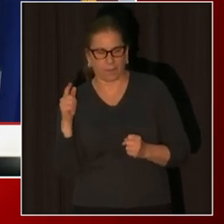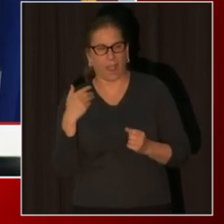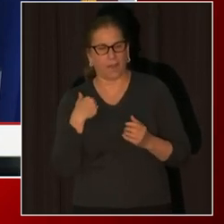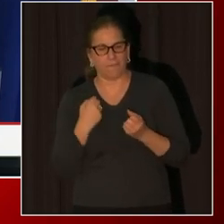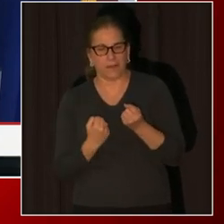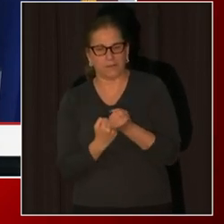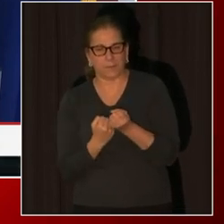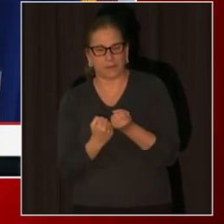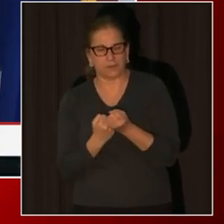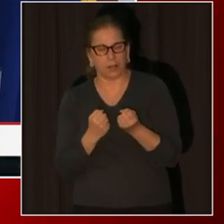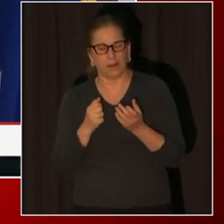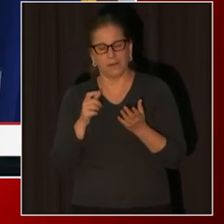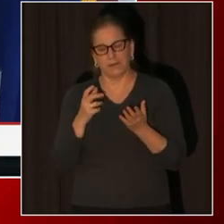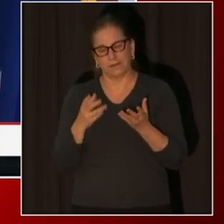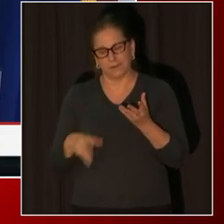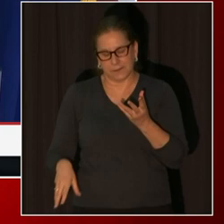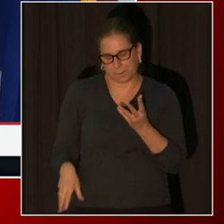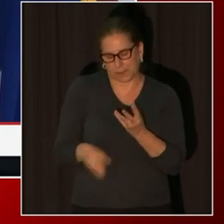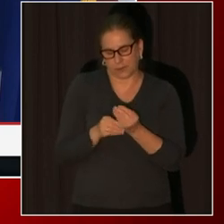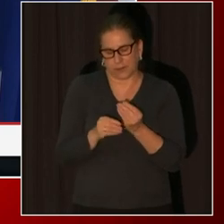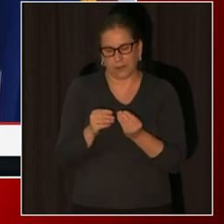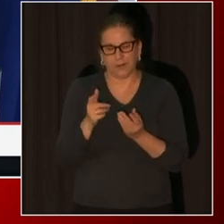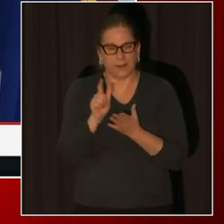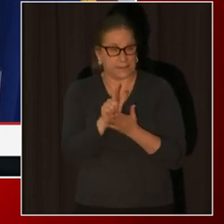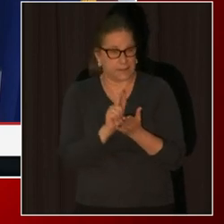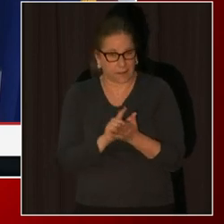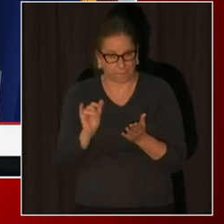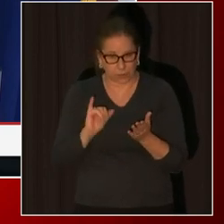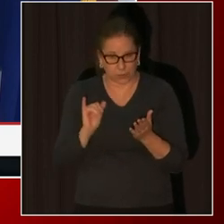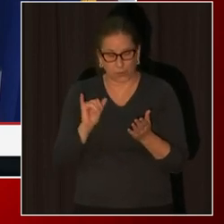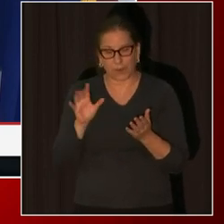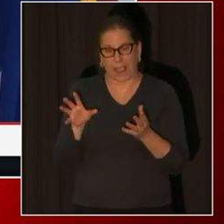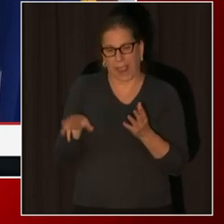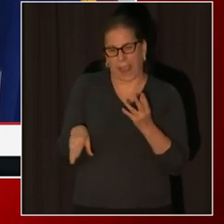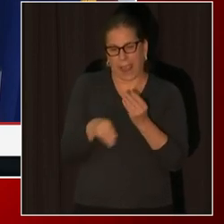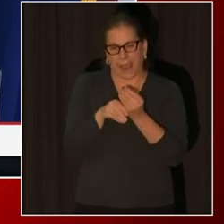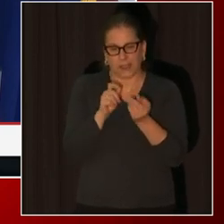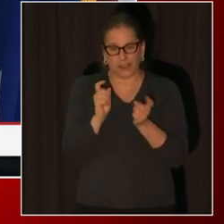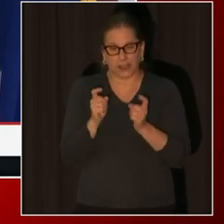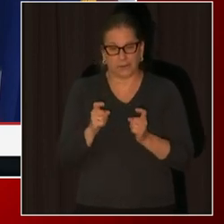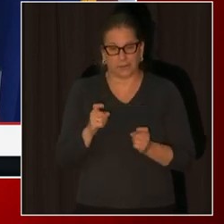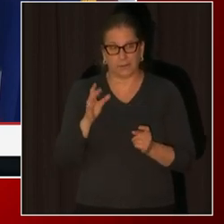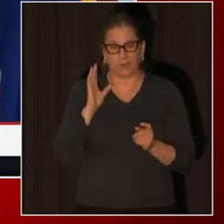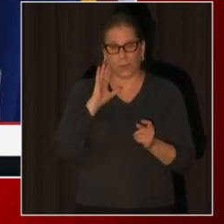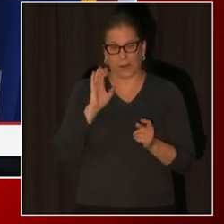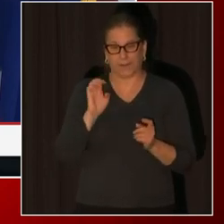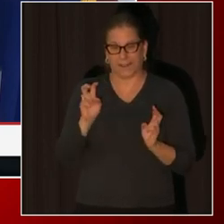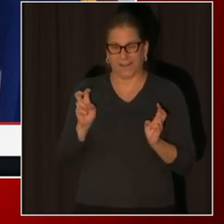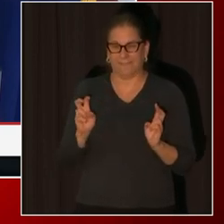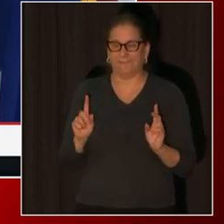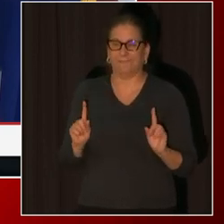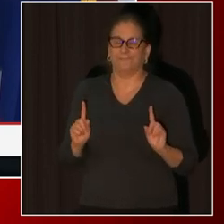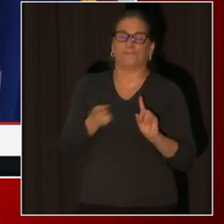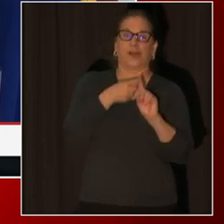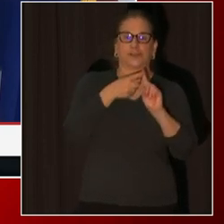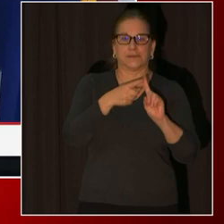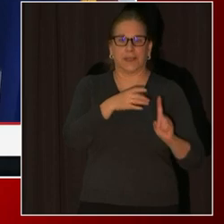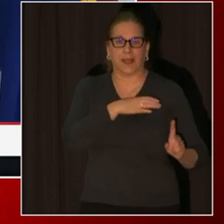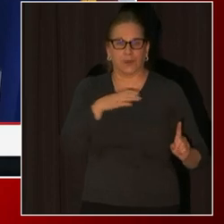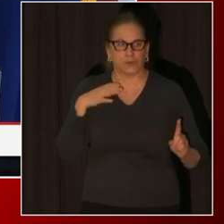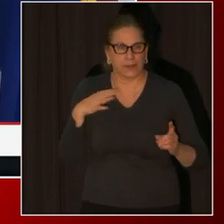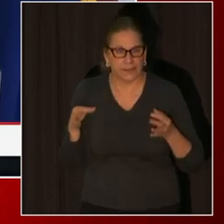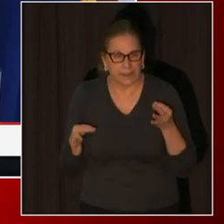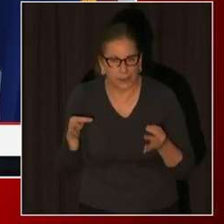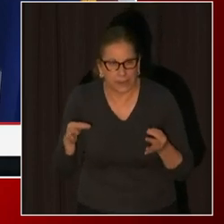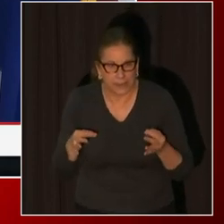budget. And that'll be a council hearing. I think it's the first council hearing that we are having since we